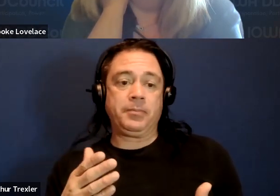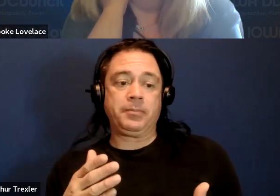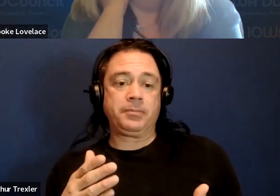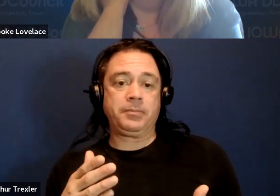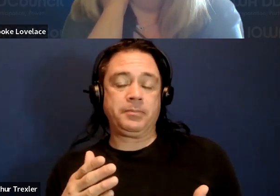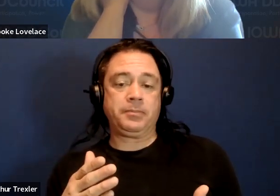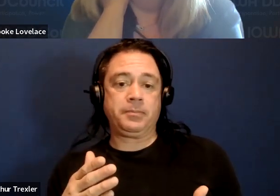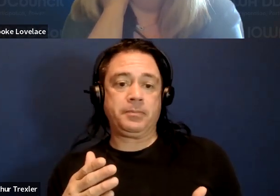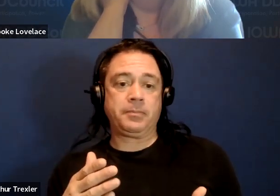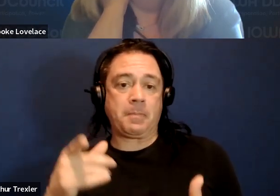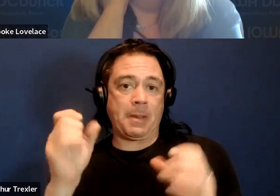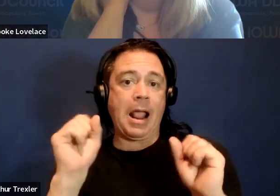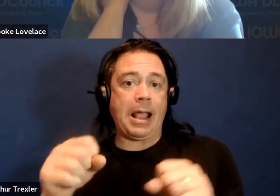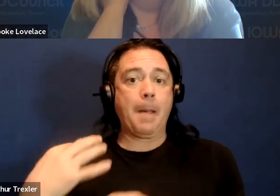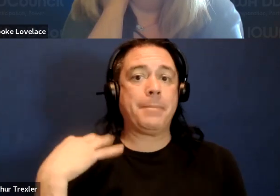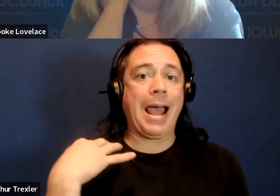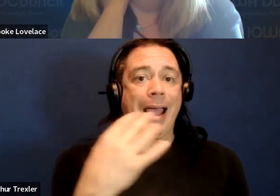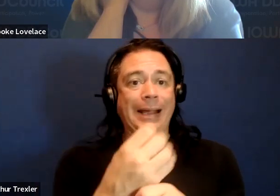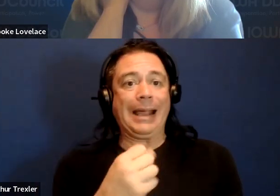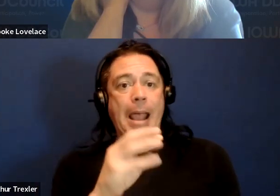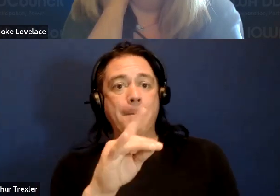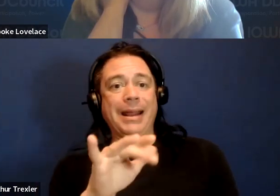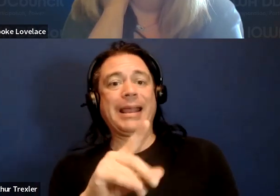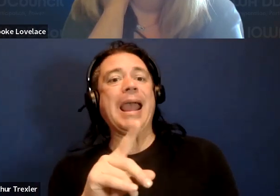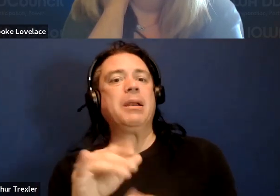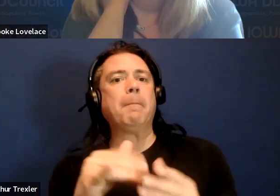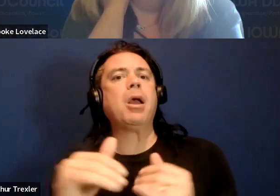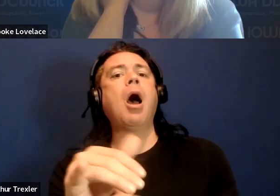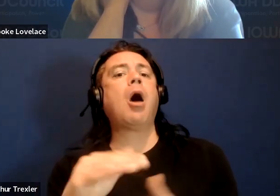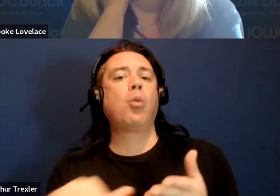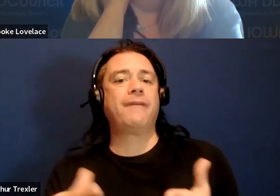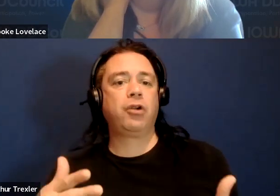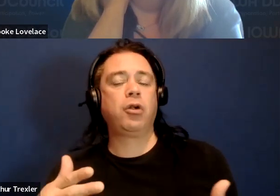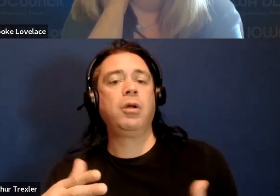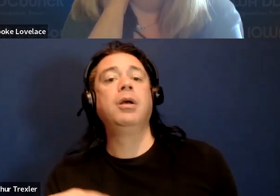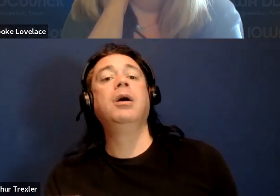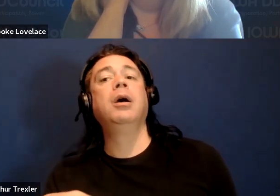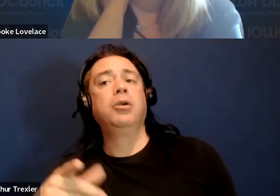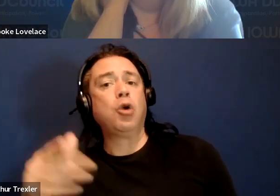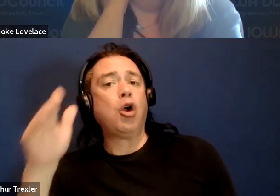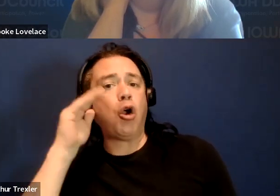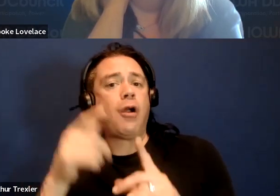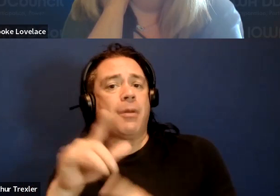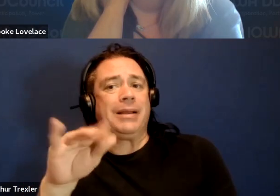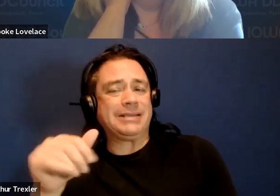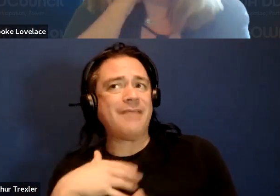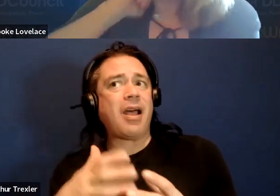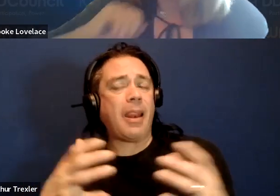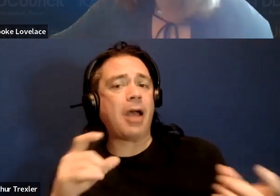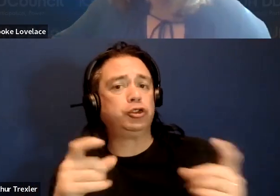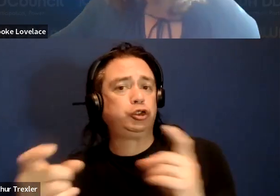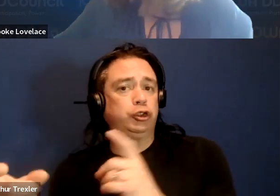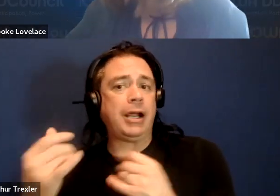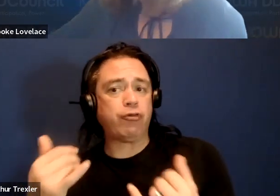who may be able to apply and get Medicaid and be on a waiver. And as you heard from Lisa, there's a lot of changes going on right